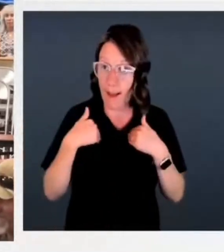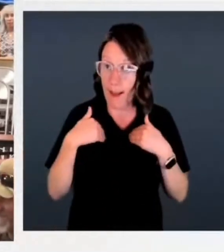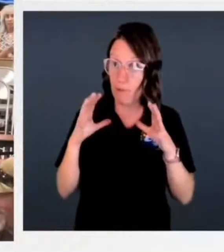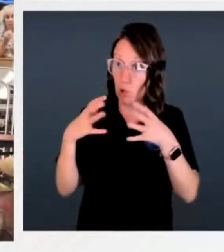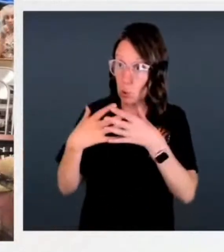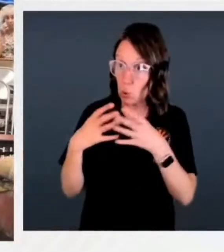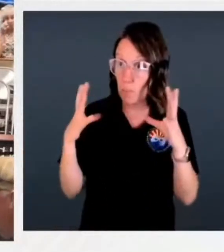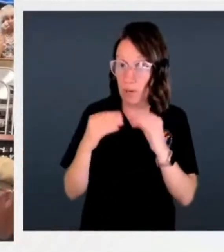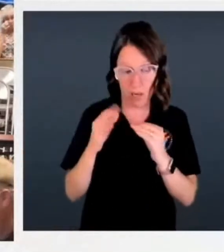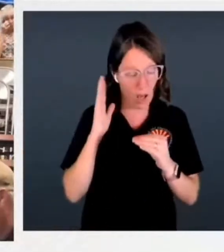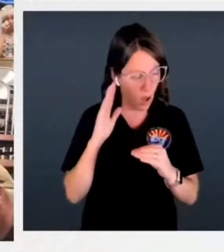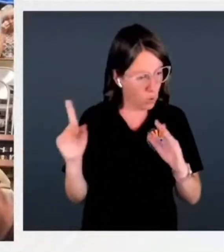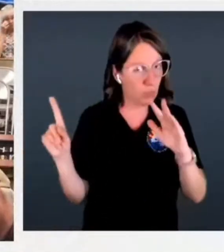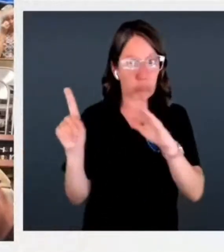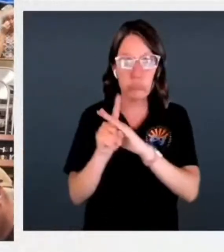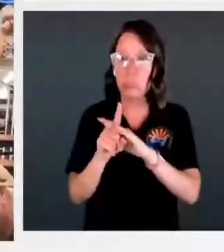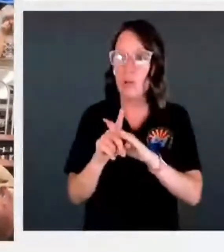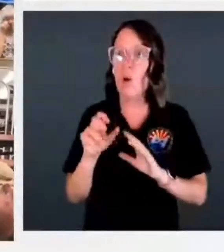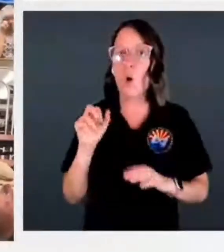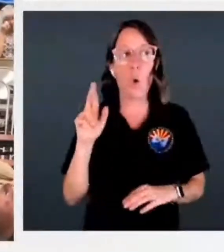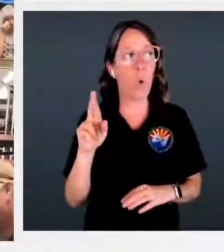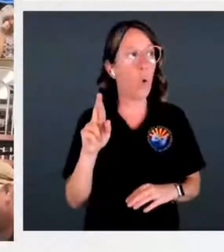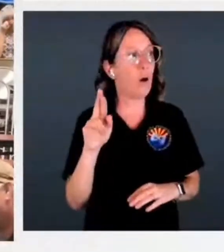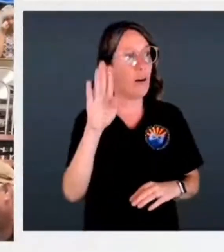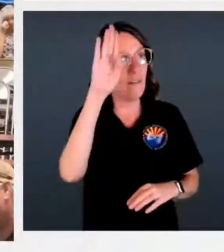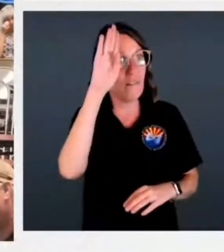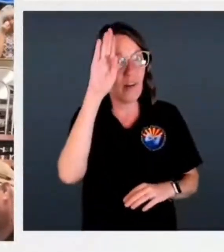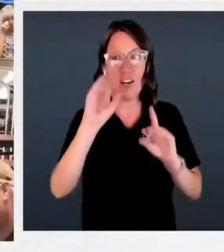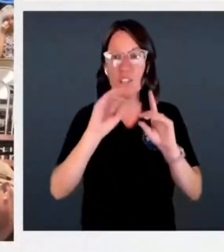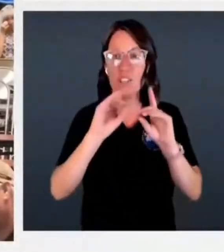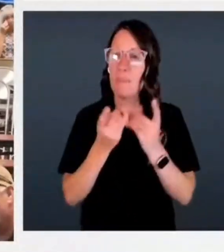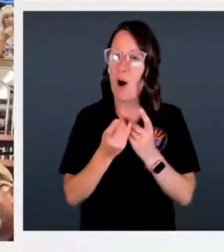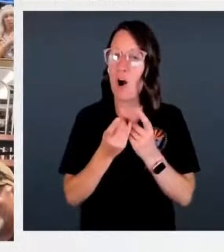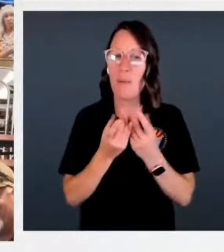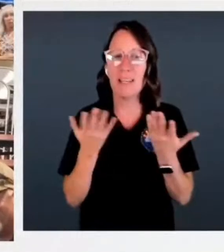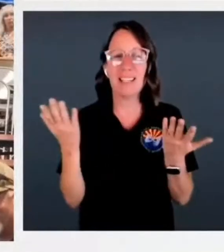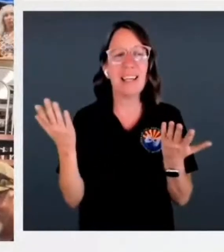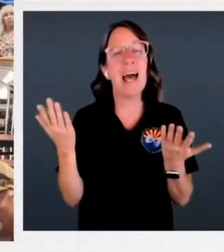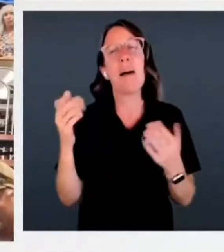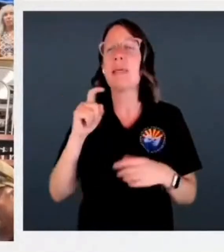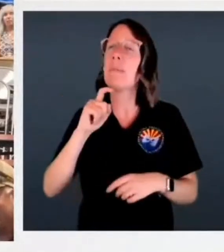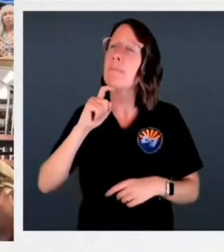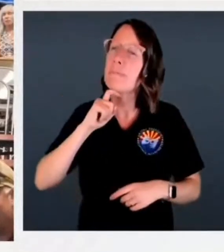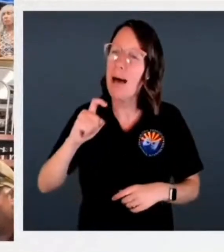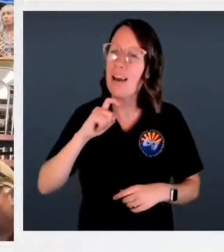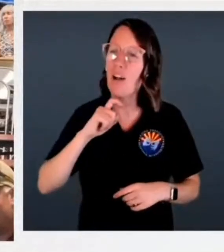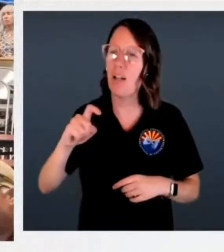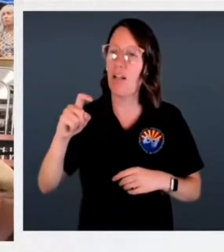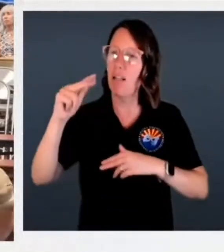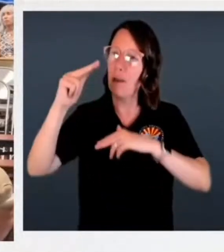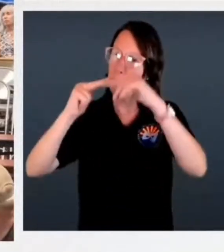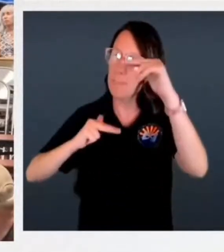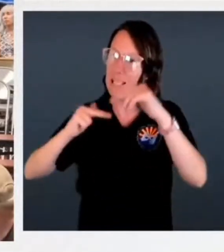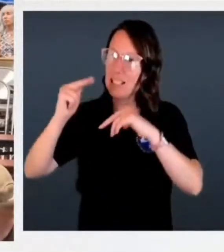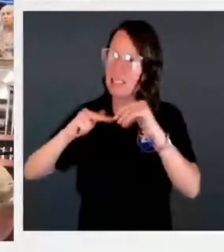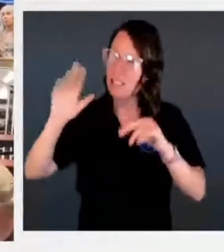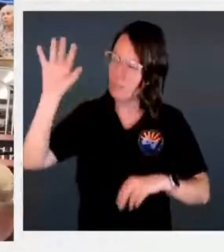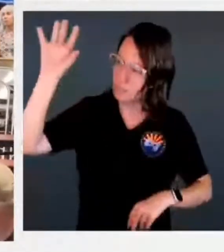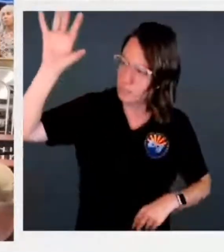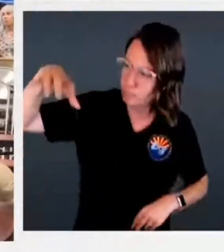Fire Department. To me, this is a no-brainer. These are just metal buildings, and it shouldn't